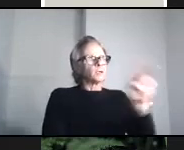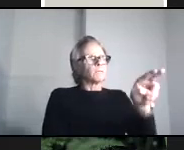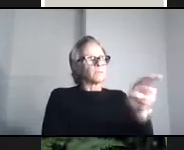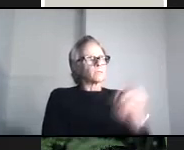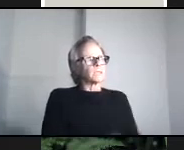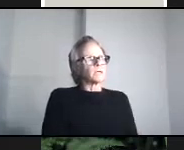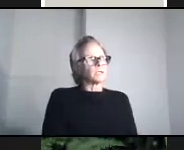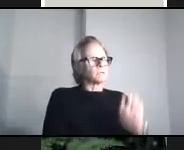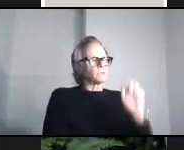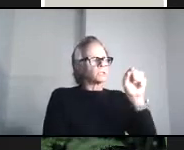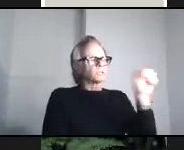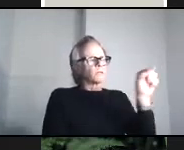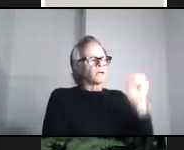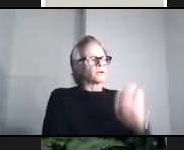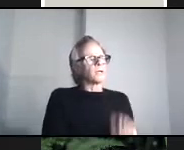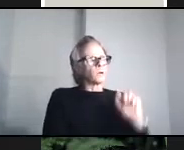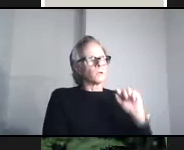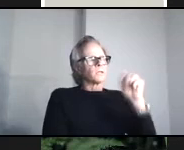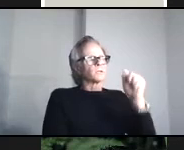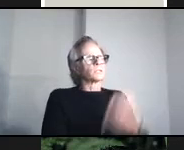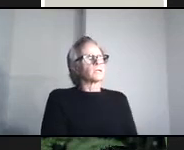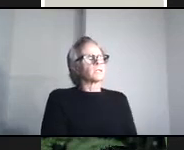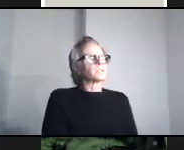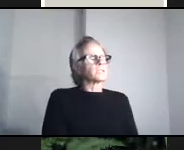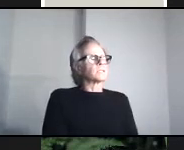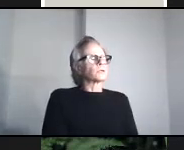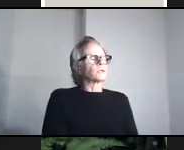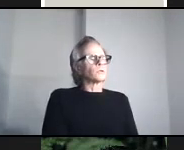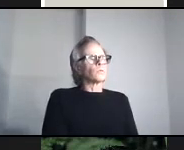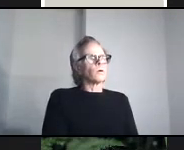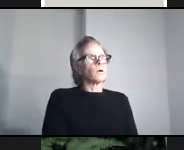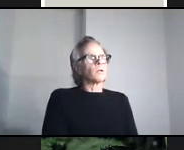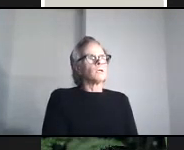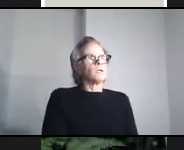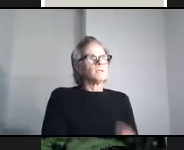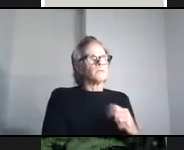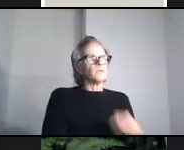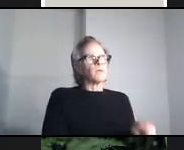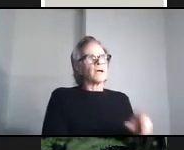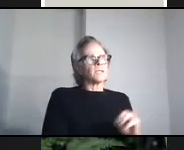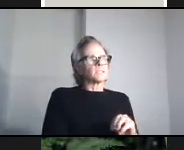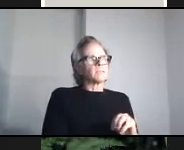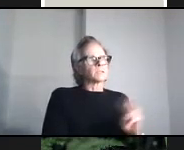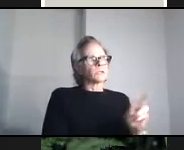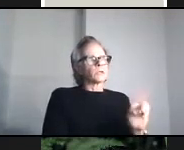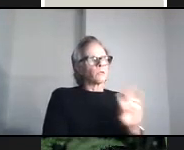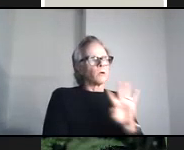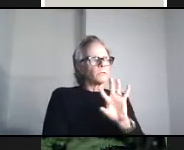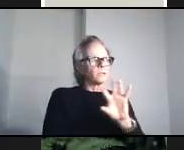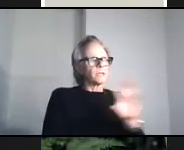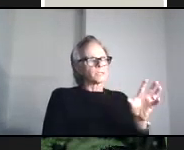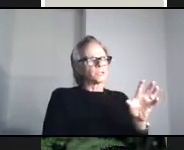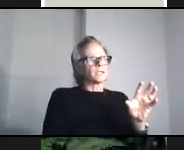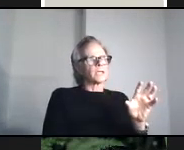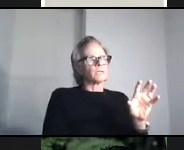the multipurpose area just around or on the other side of that semicircular wall. Moving around that semicircular wall,